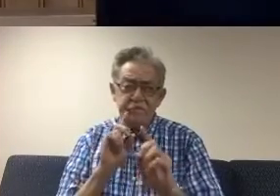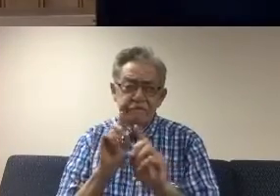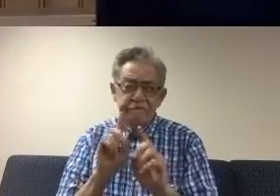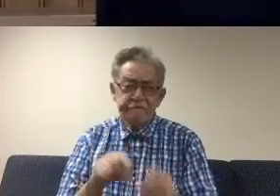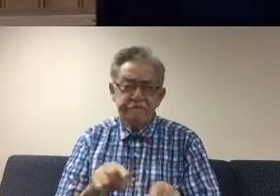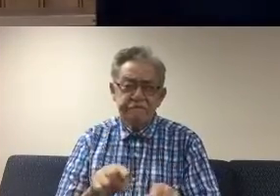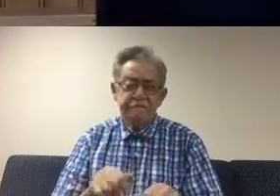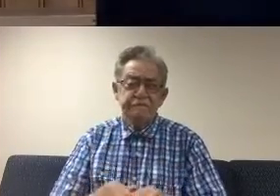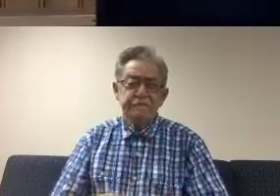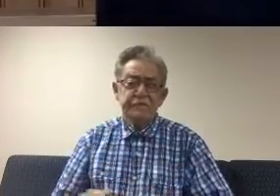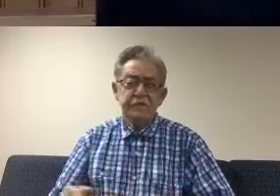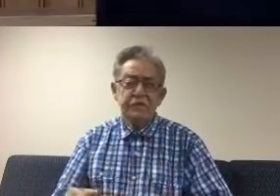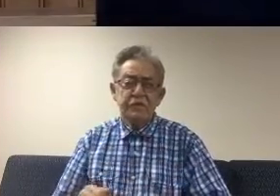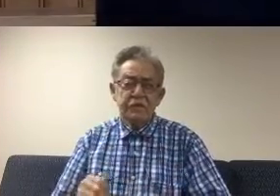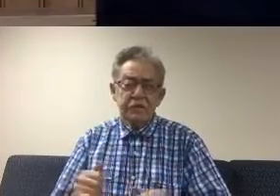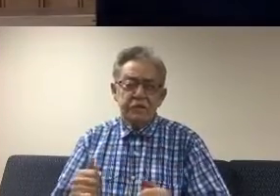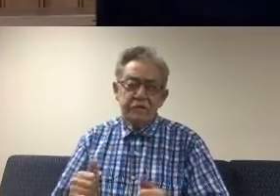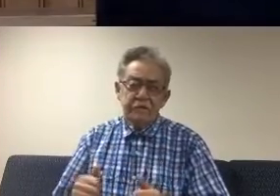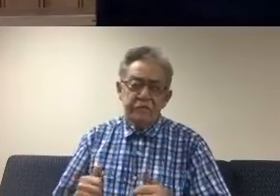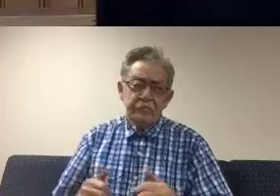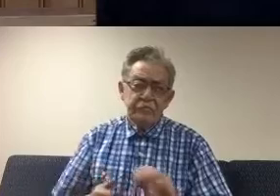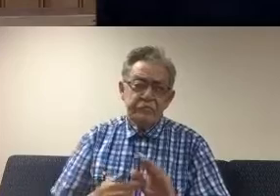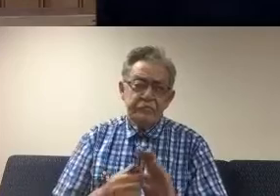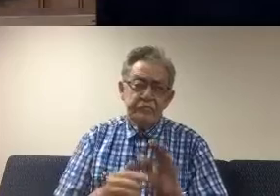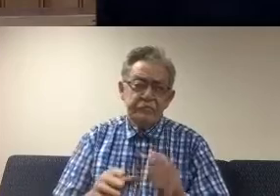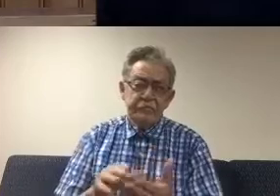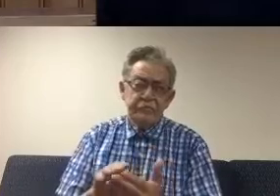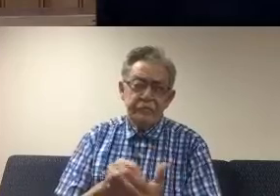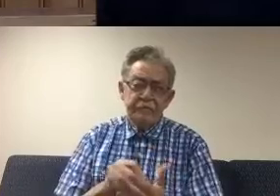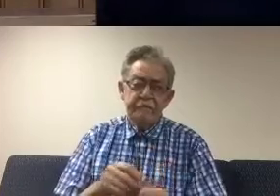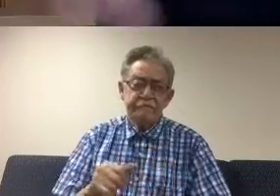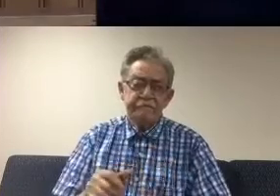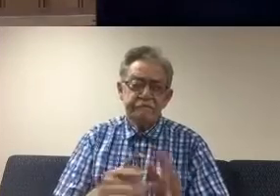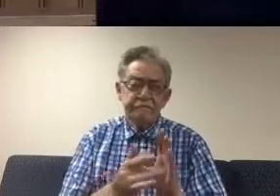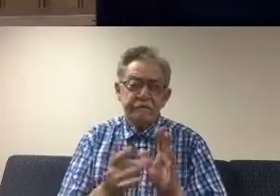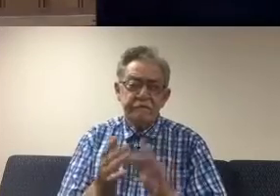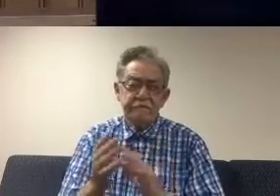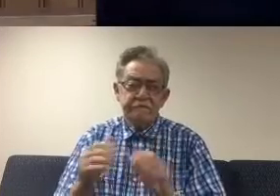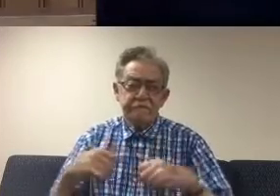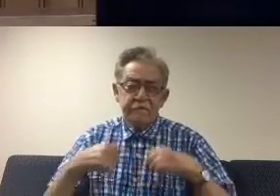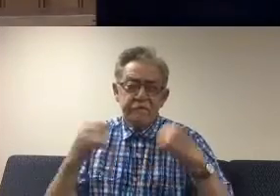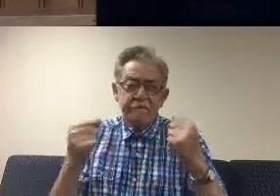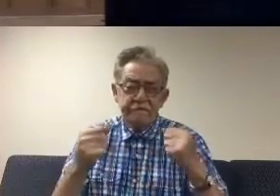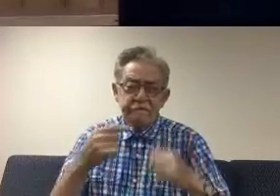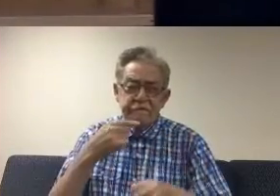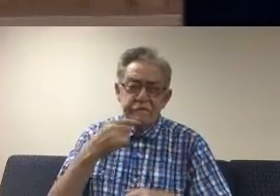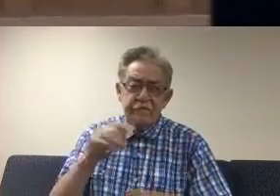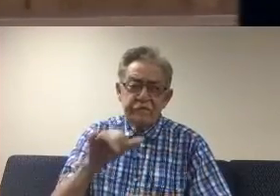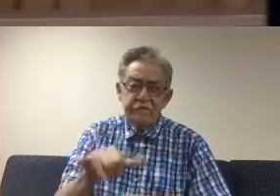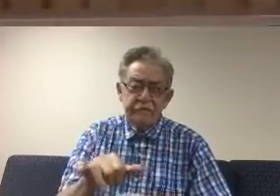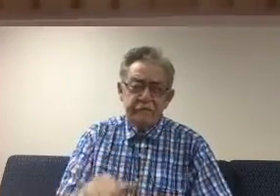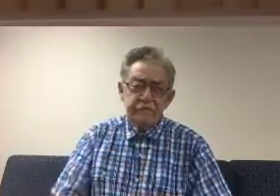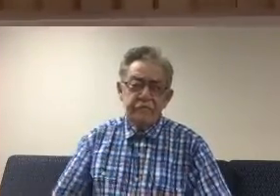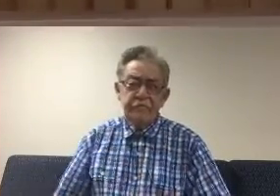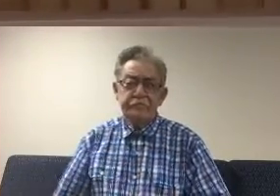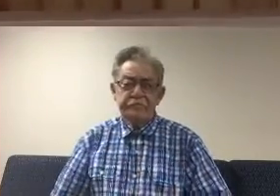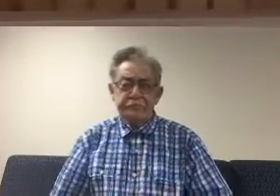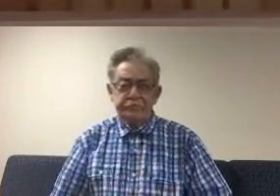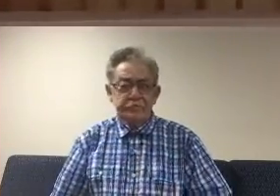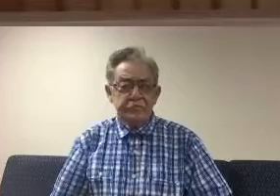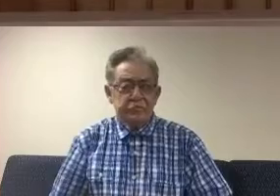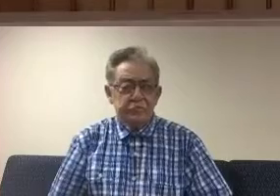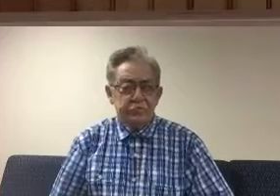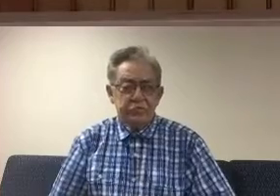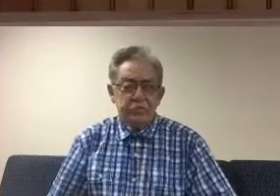to imitate Him, to have the boldness to be able to say that. Sometimes we just have to ask God for that. We have to ask